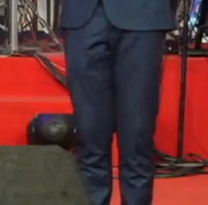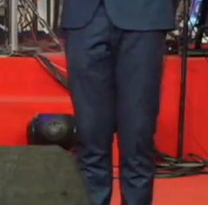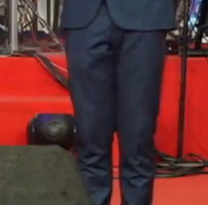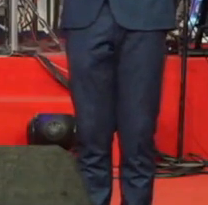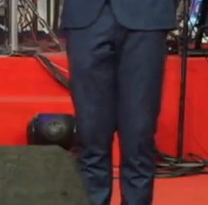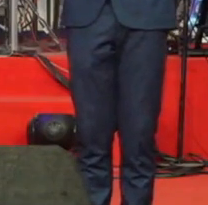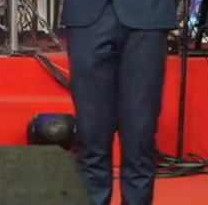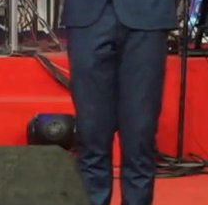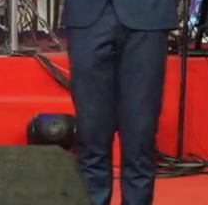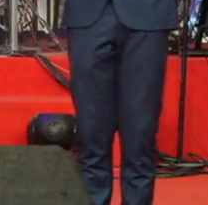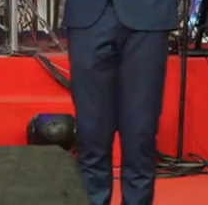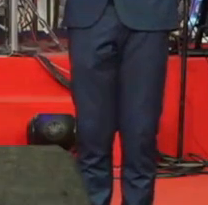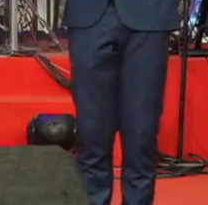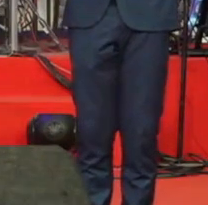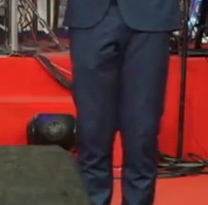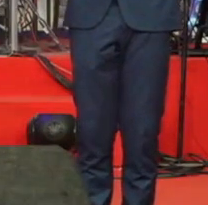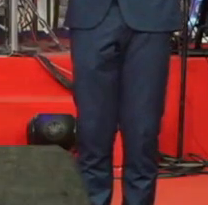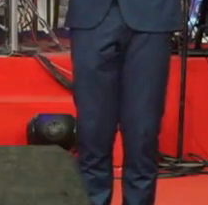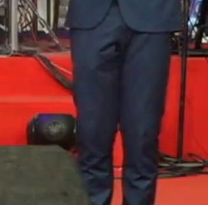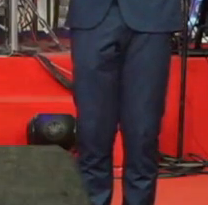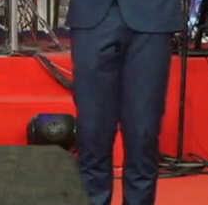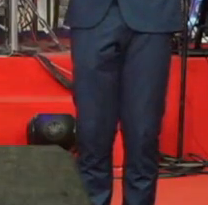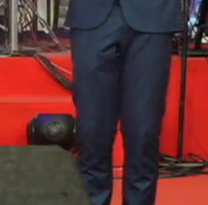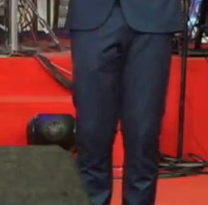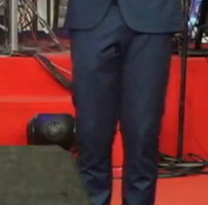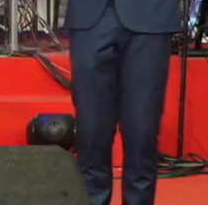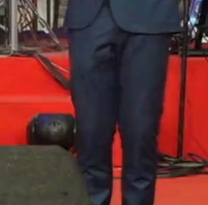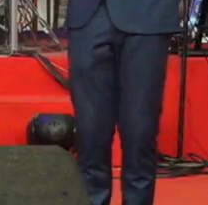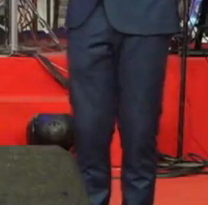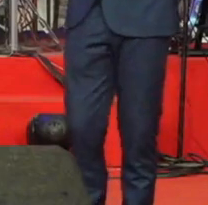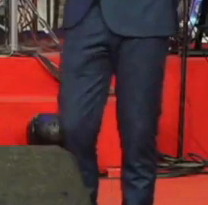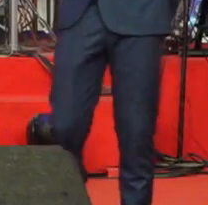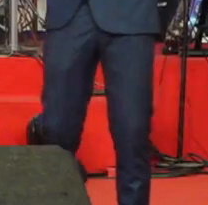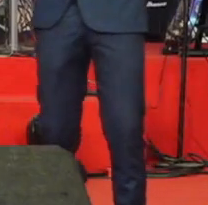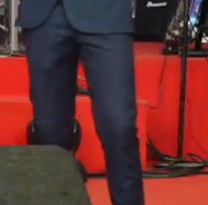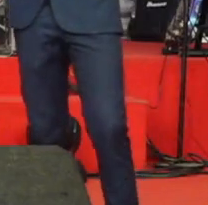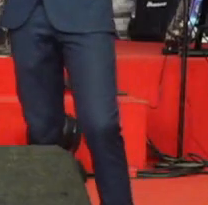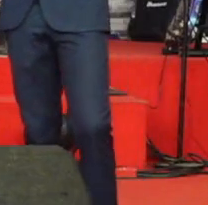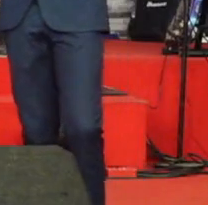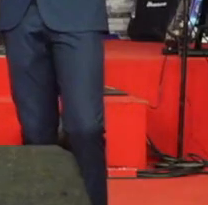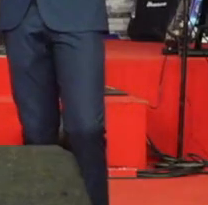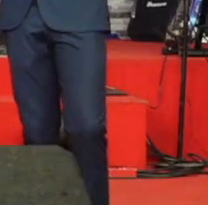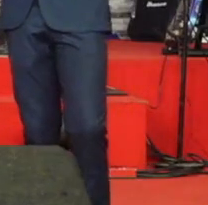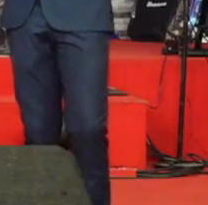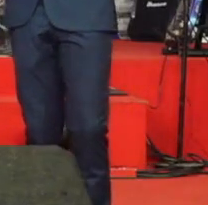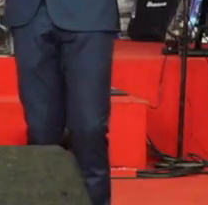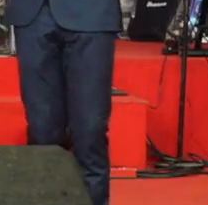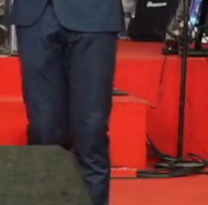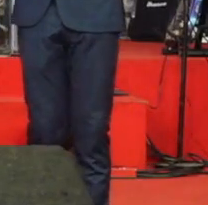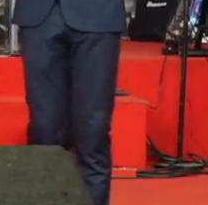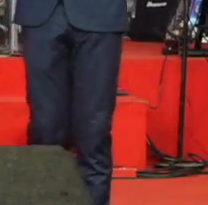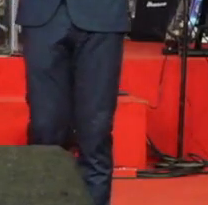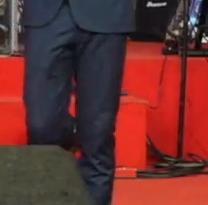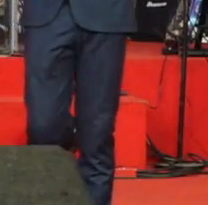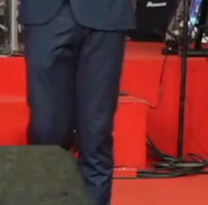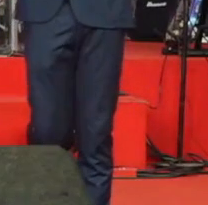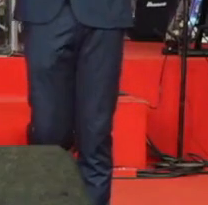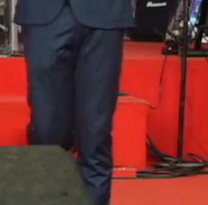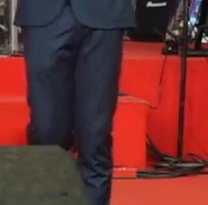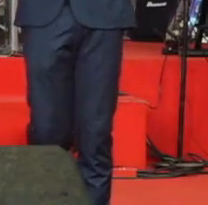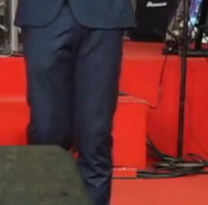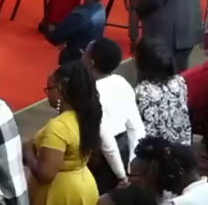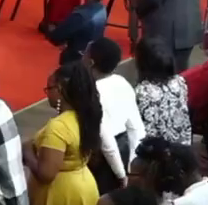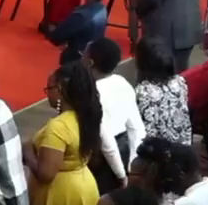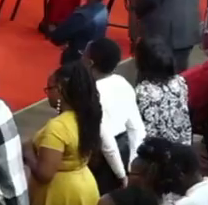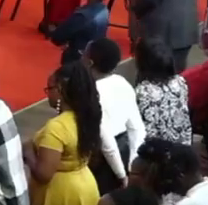plow. Sisi ni vyombo tu Mungu anatumia. We are just implements which God is using to thresh the mountains. Sisi ni vyombo